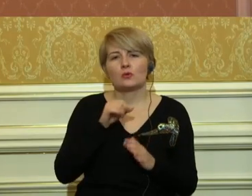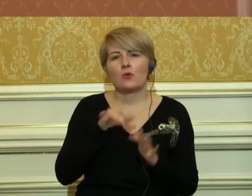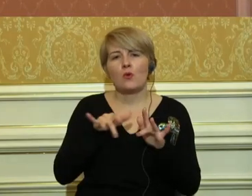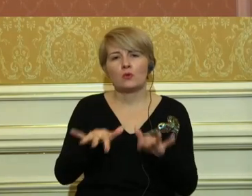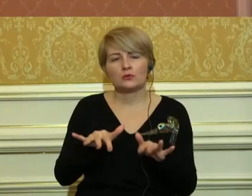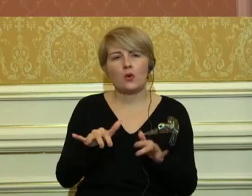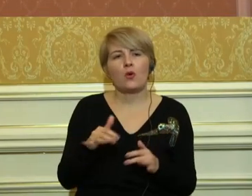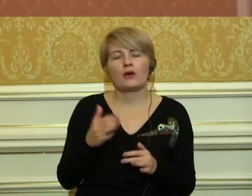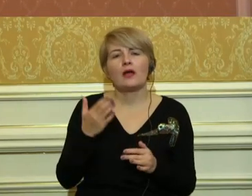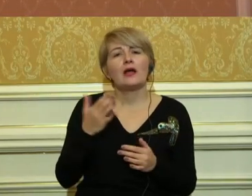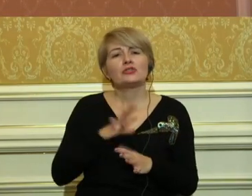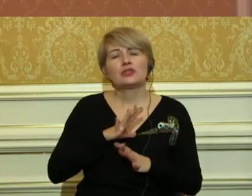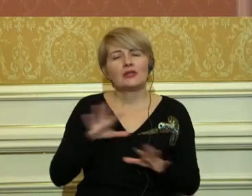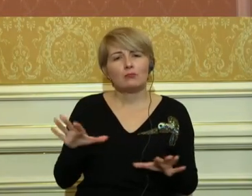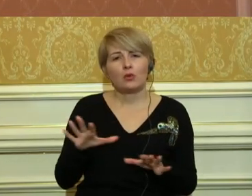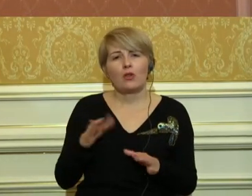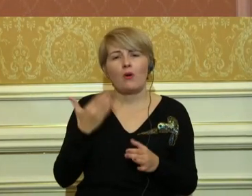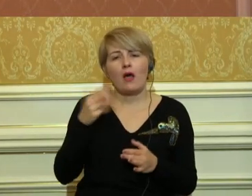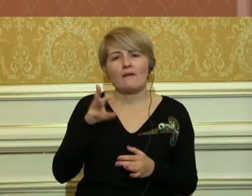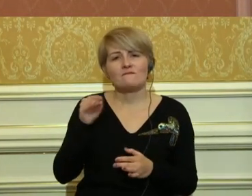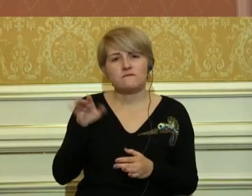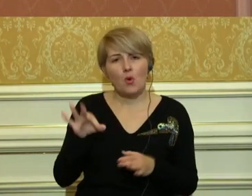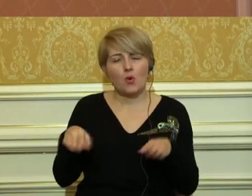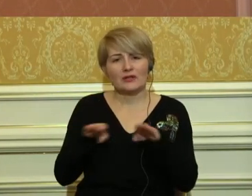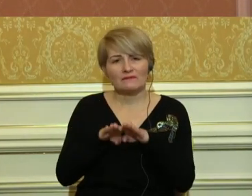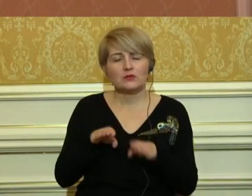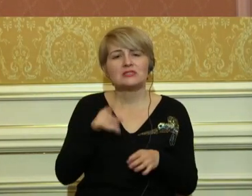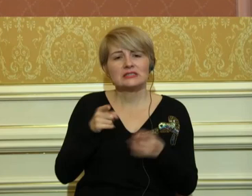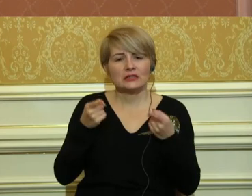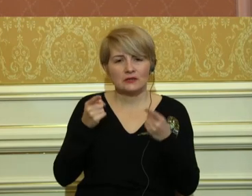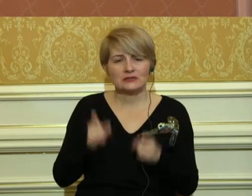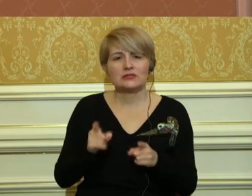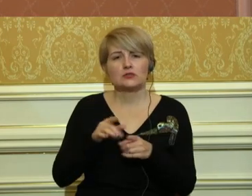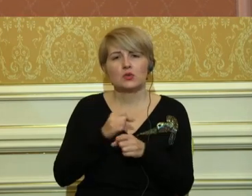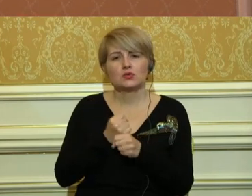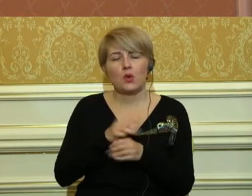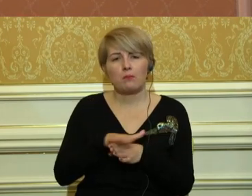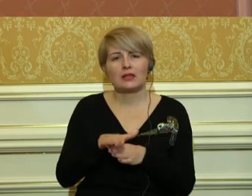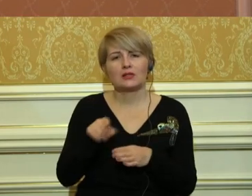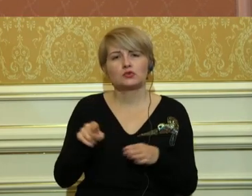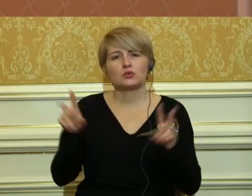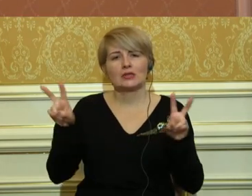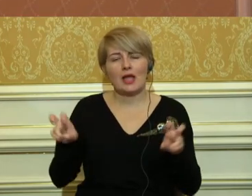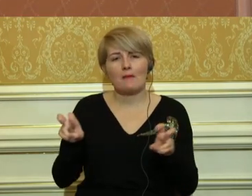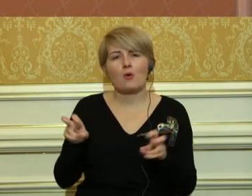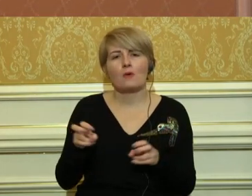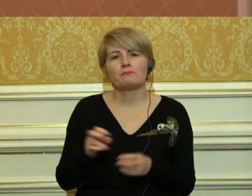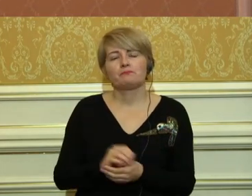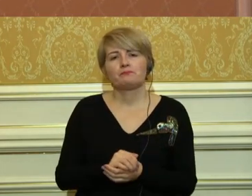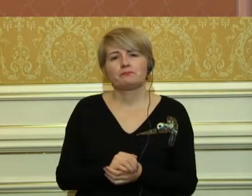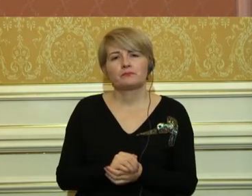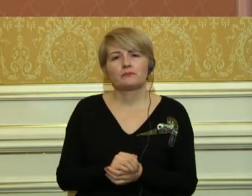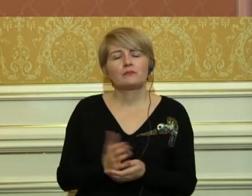and especially for your role in the gender issues, because it's not the mainstream, but it's going to be, and